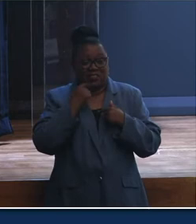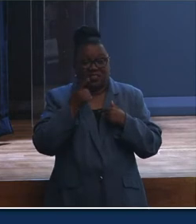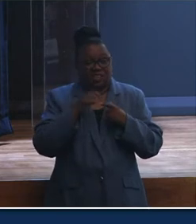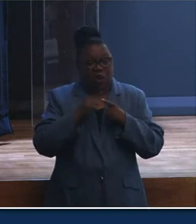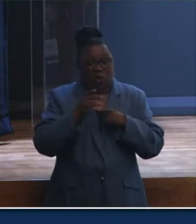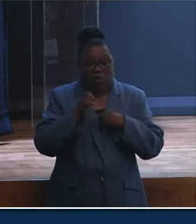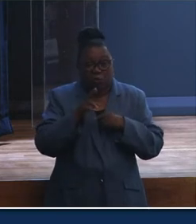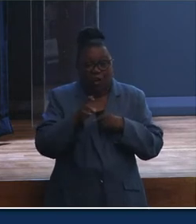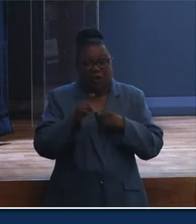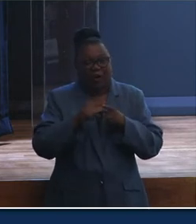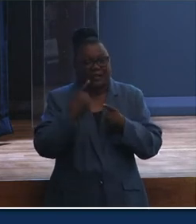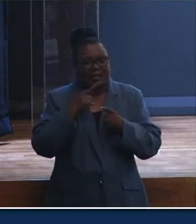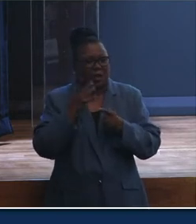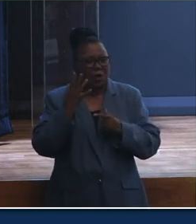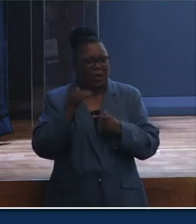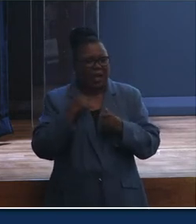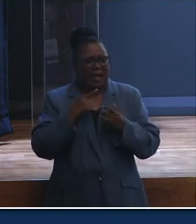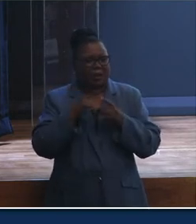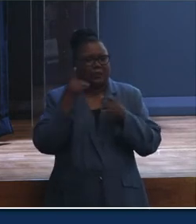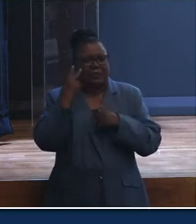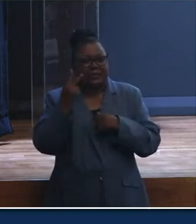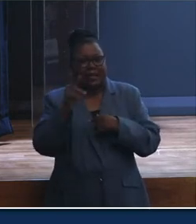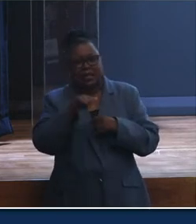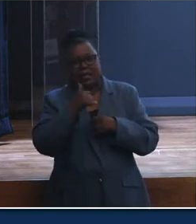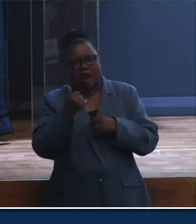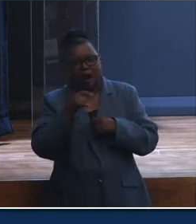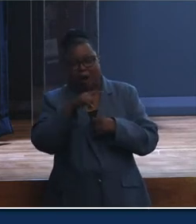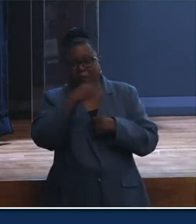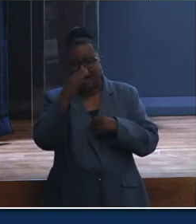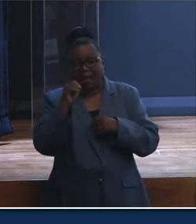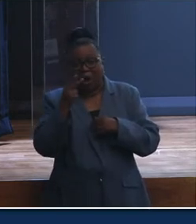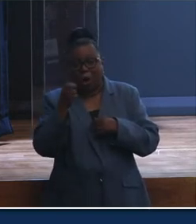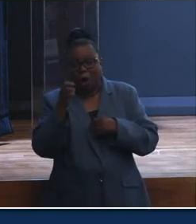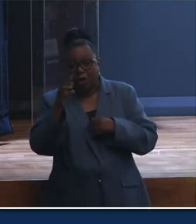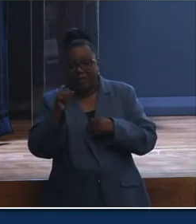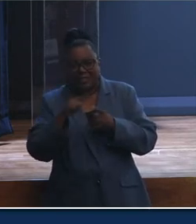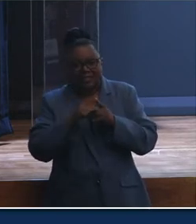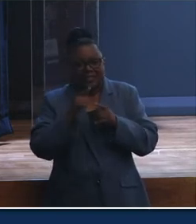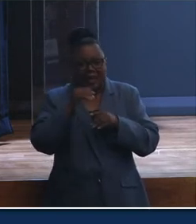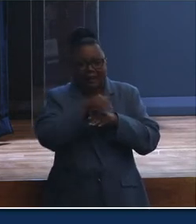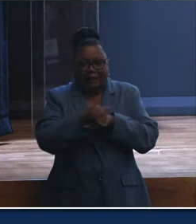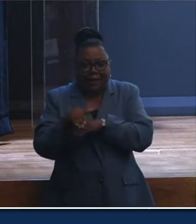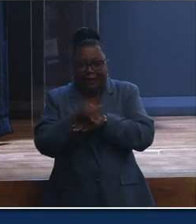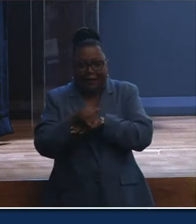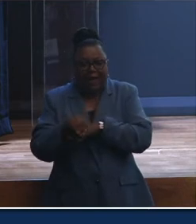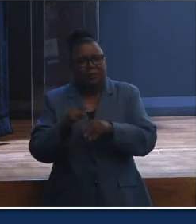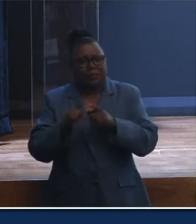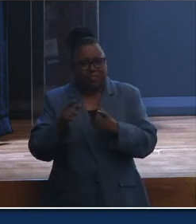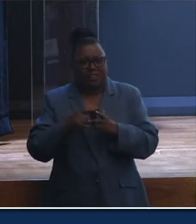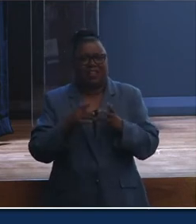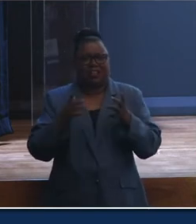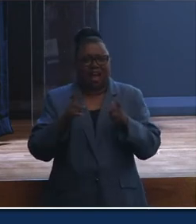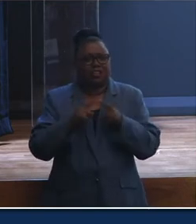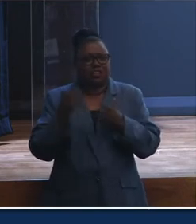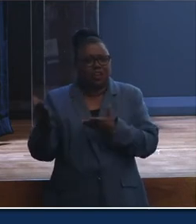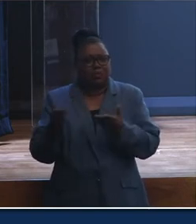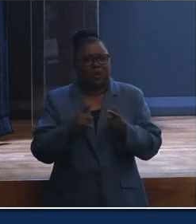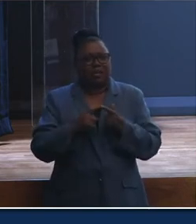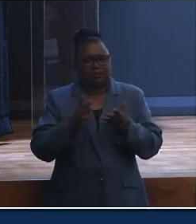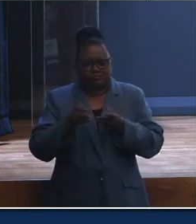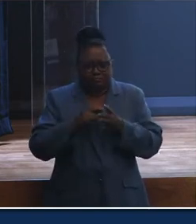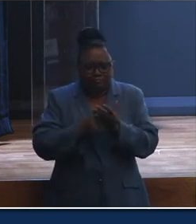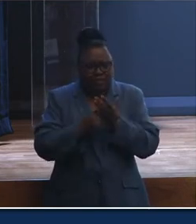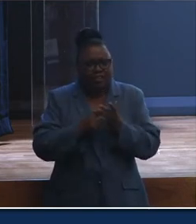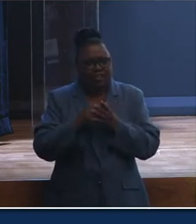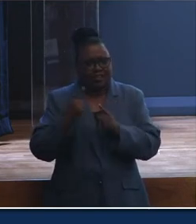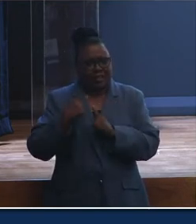her career in the same limelight as we see our Blackhawks stars played night in and night out. But she has a lot that she can bring to the table. She's